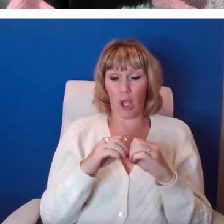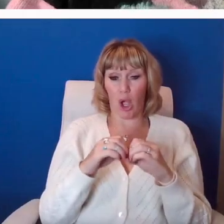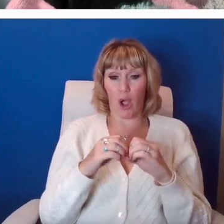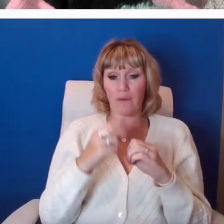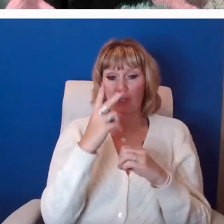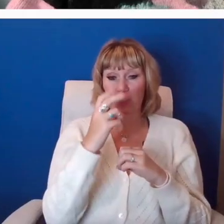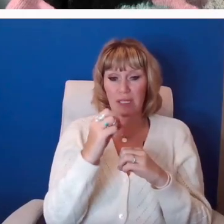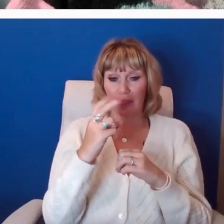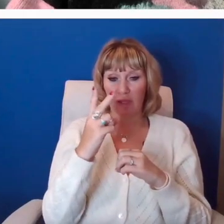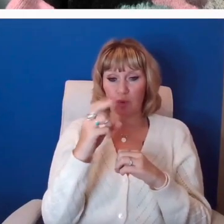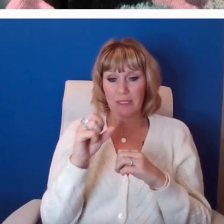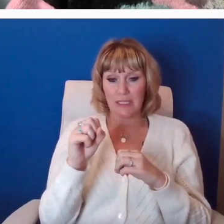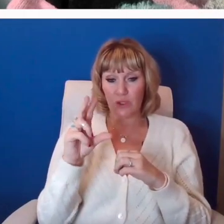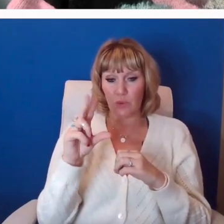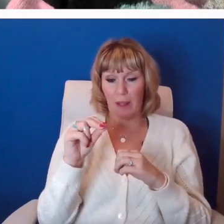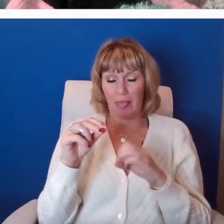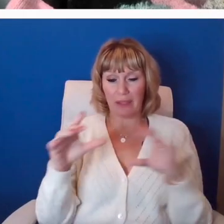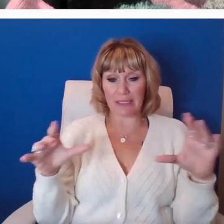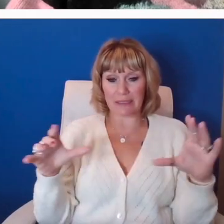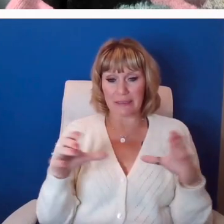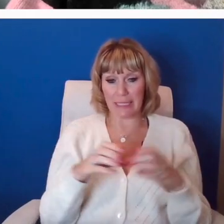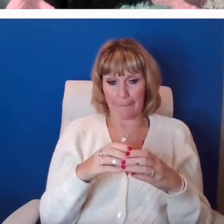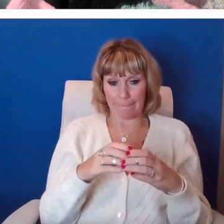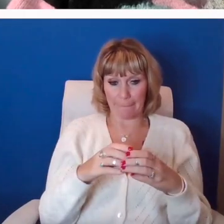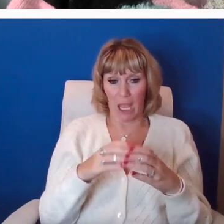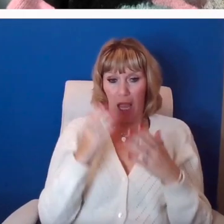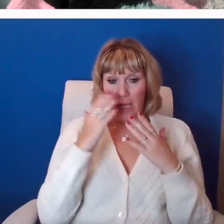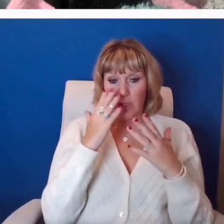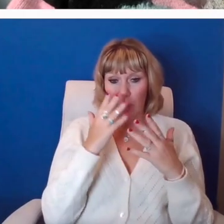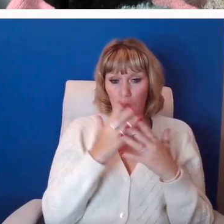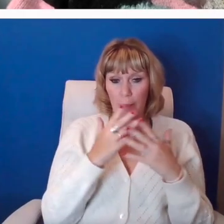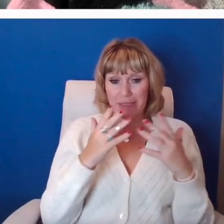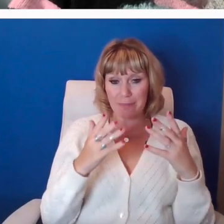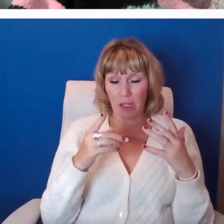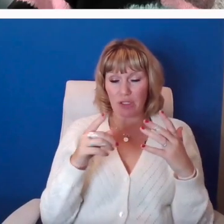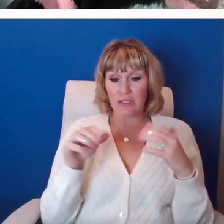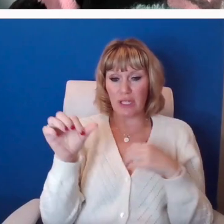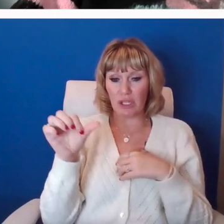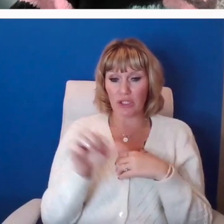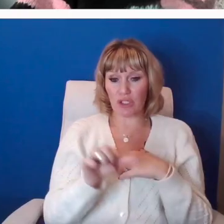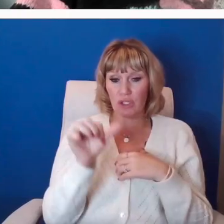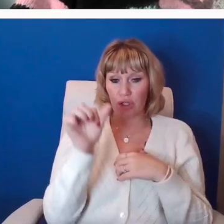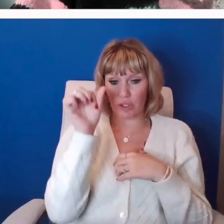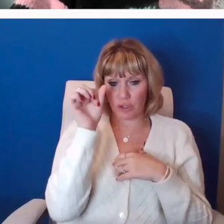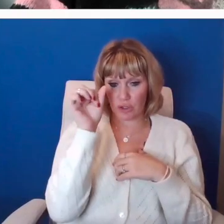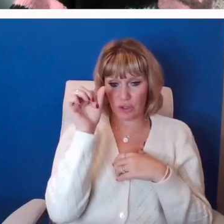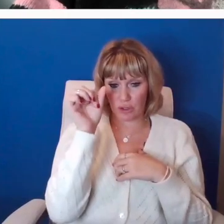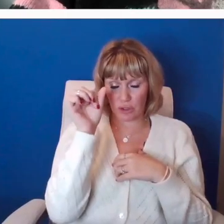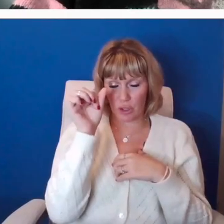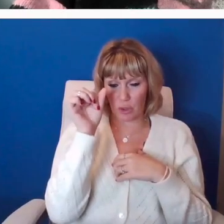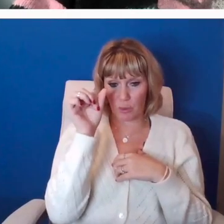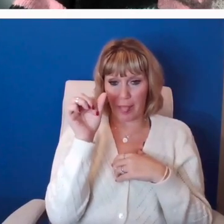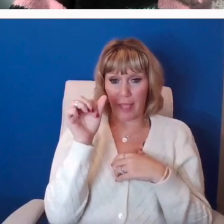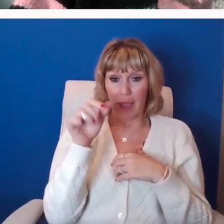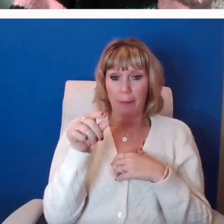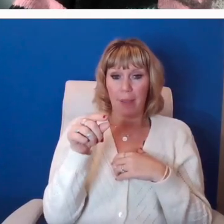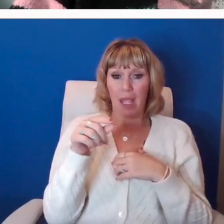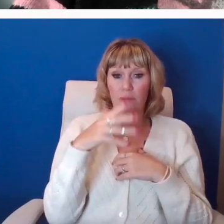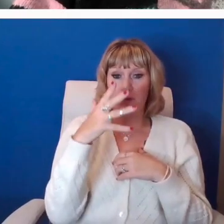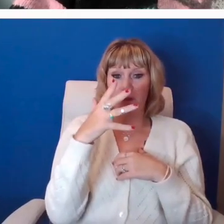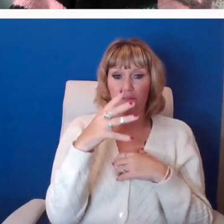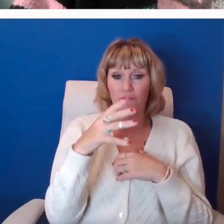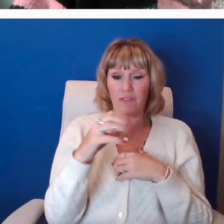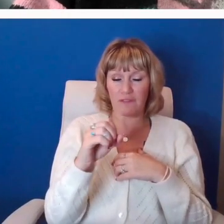team. I don't know as much about it as I should do, and in fact, it was the 50th entry, so we don't